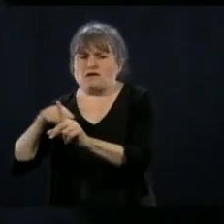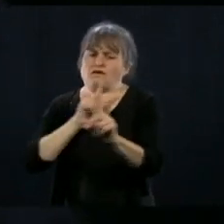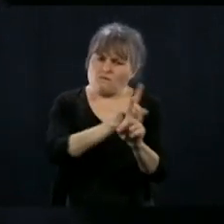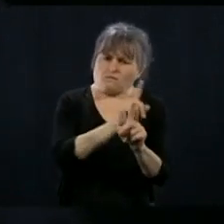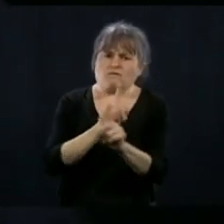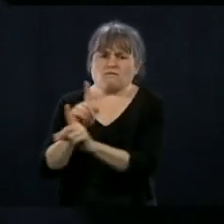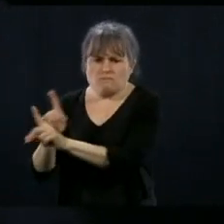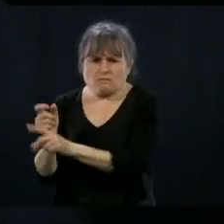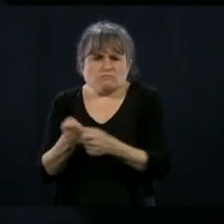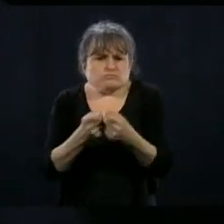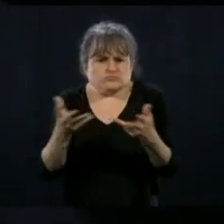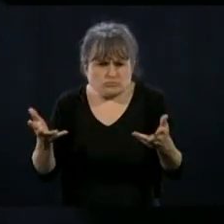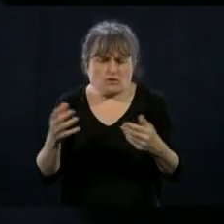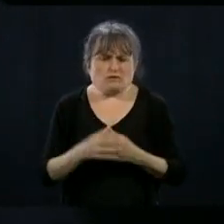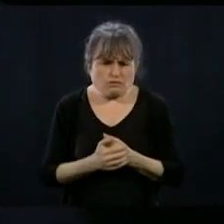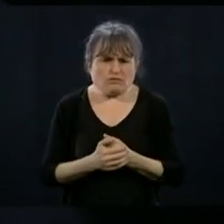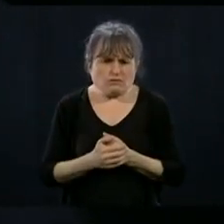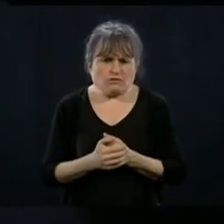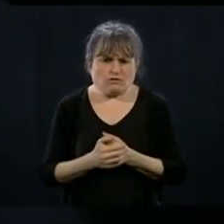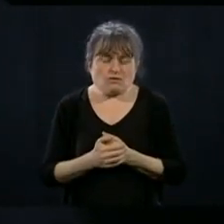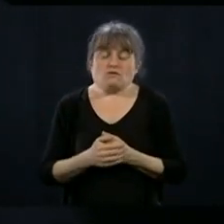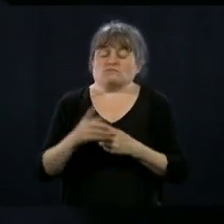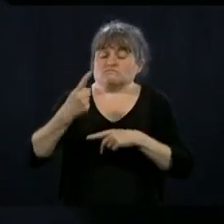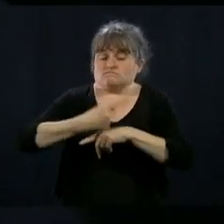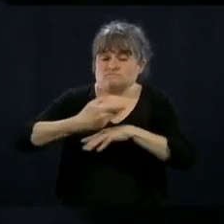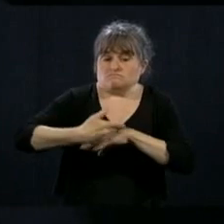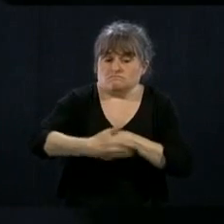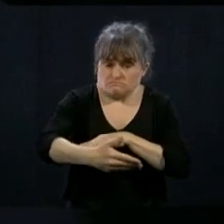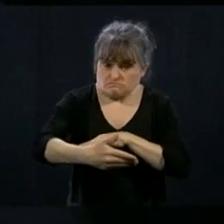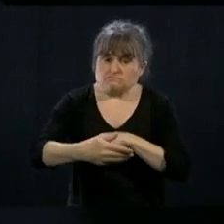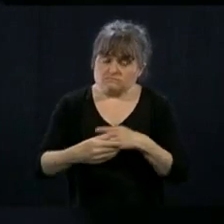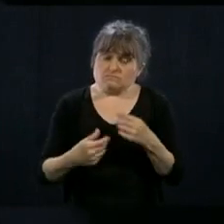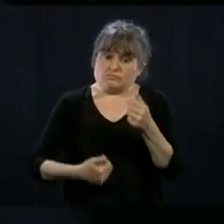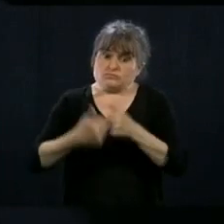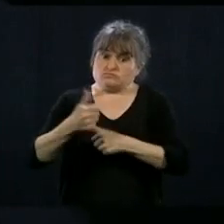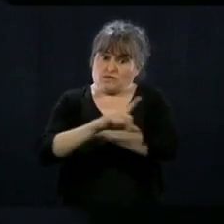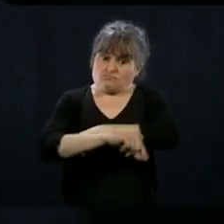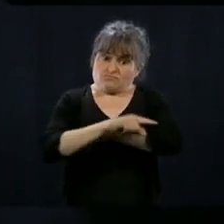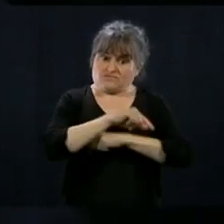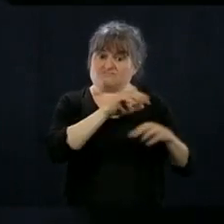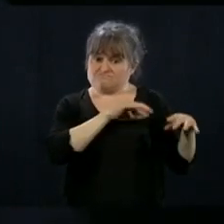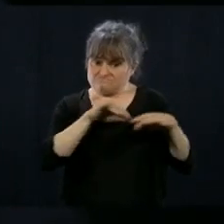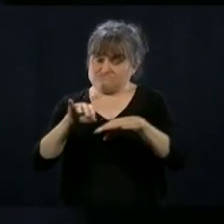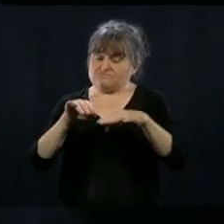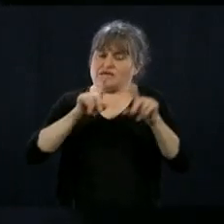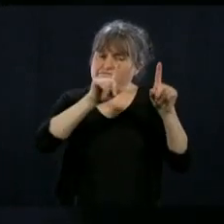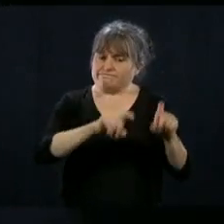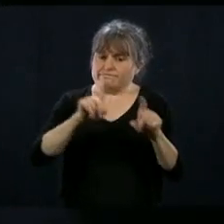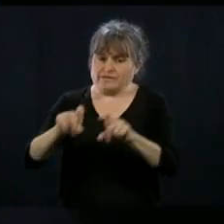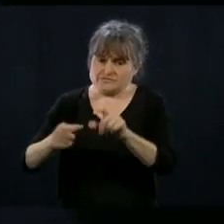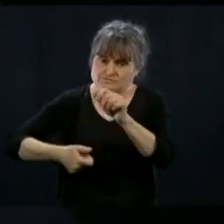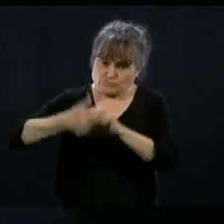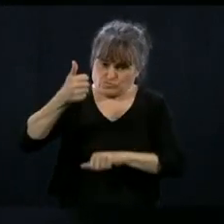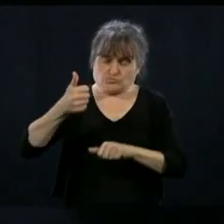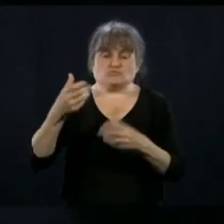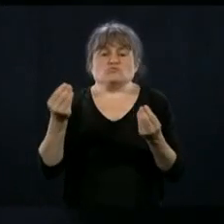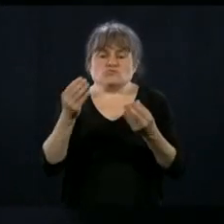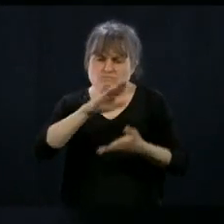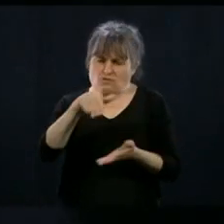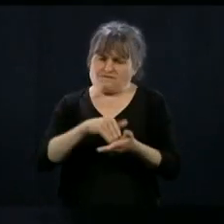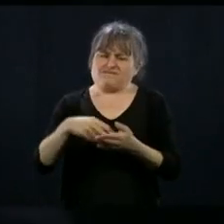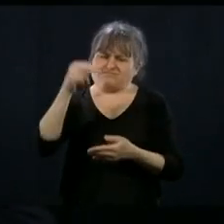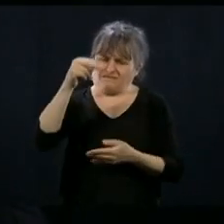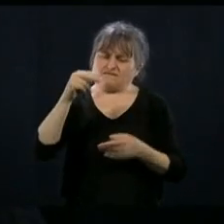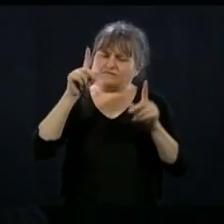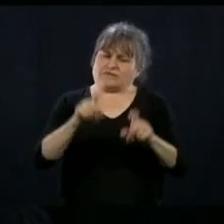by those people who tested positive. And over the next few days, we will significantly increase the numbers of tests